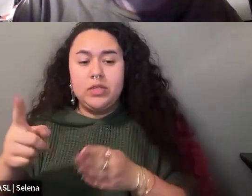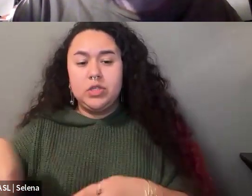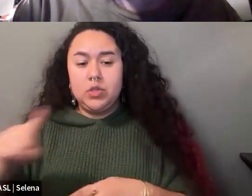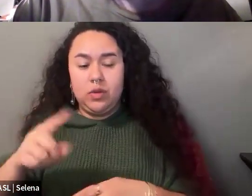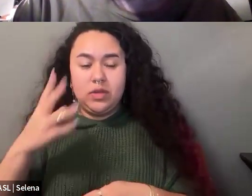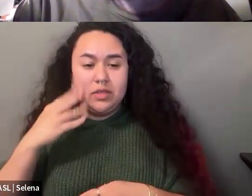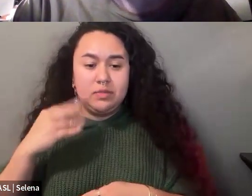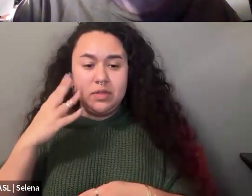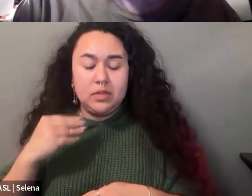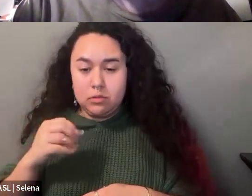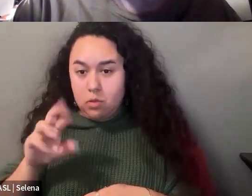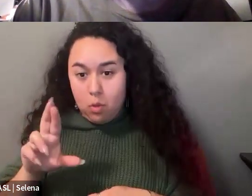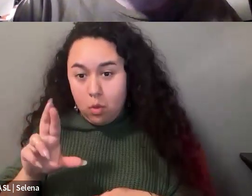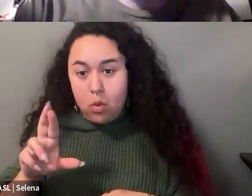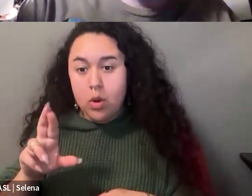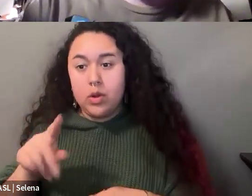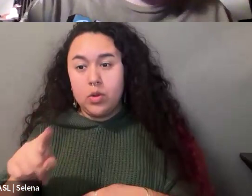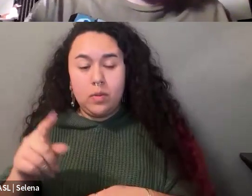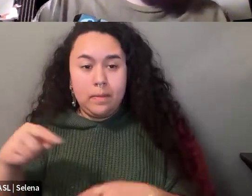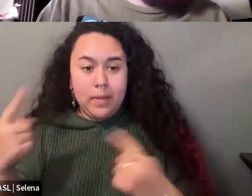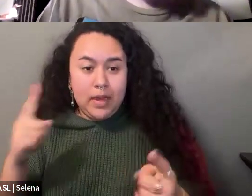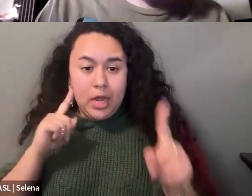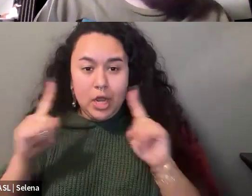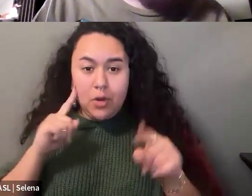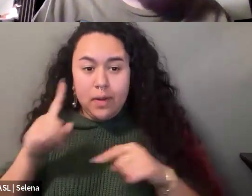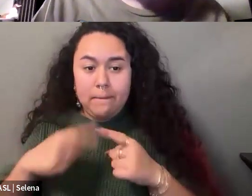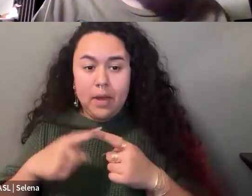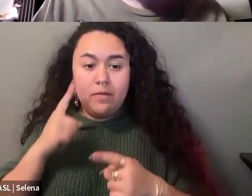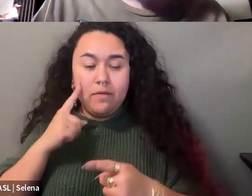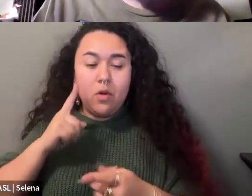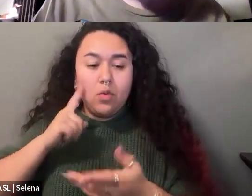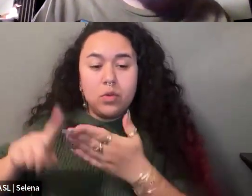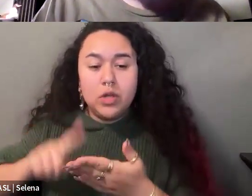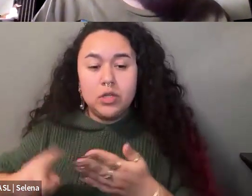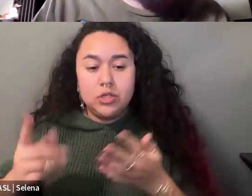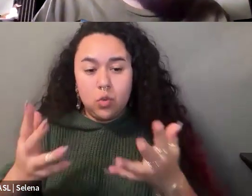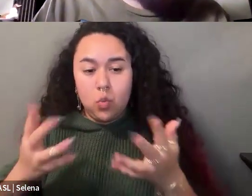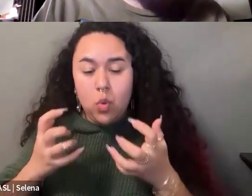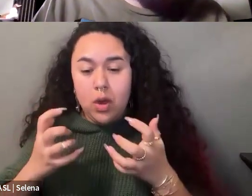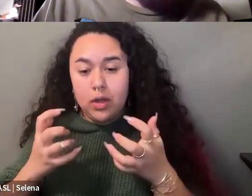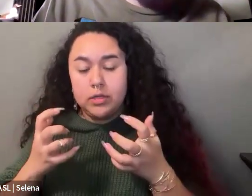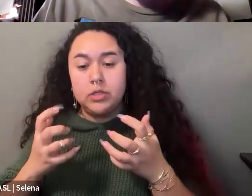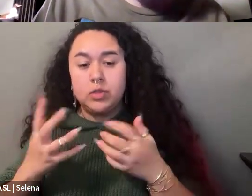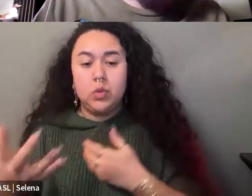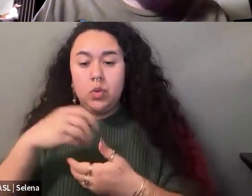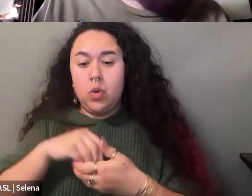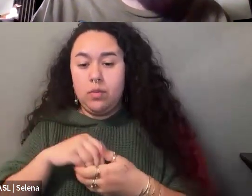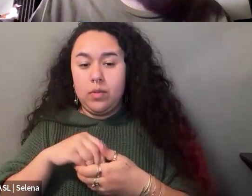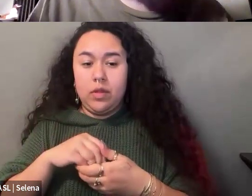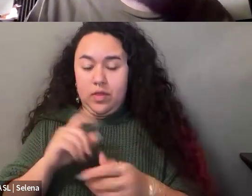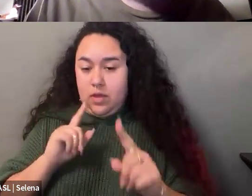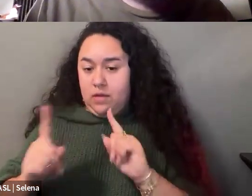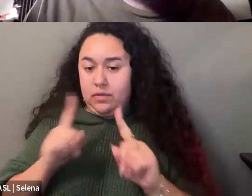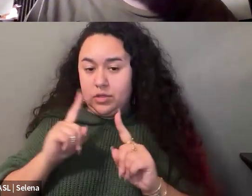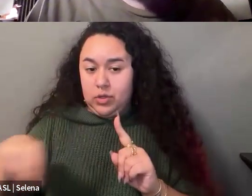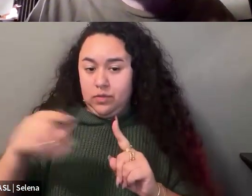all have experienced that, or that you've been hearing about in terms of research and wanted to, incorporate into the